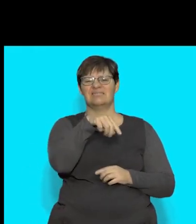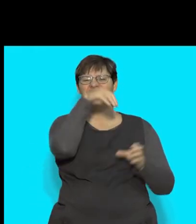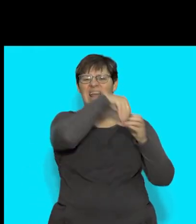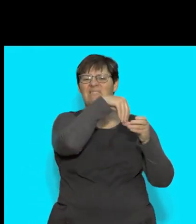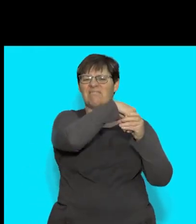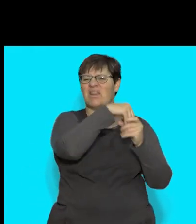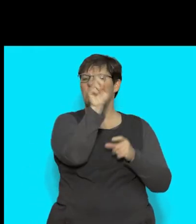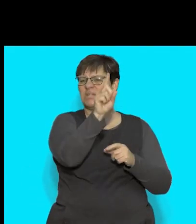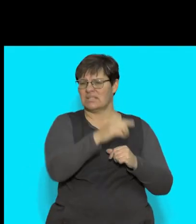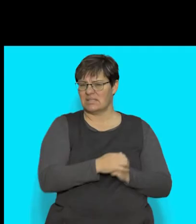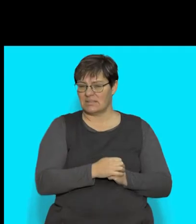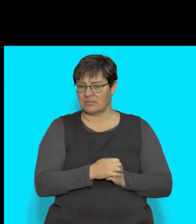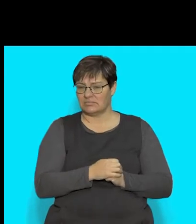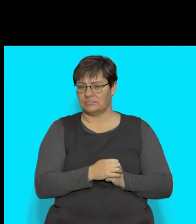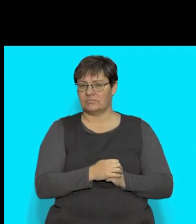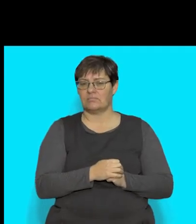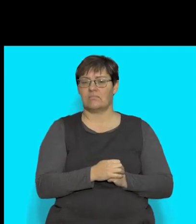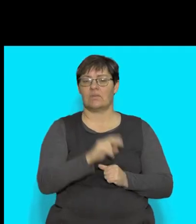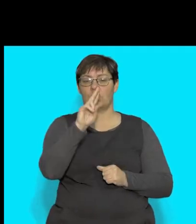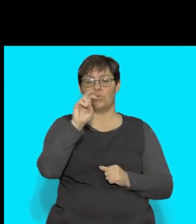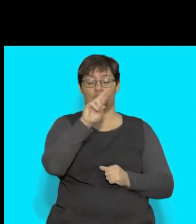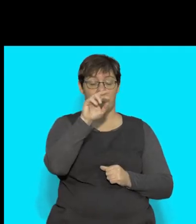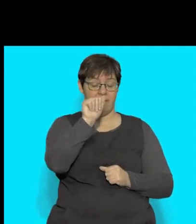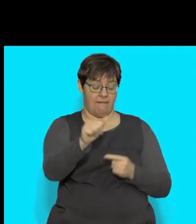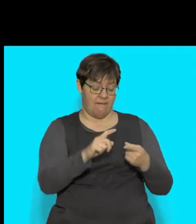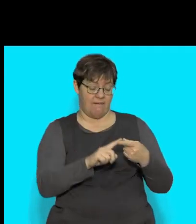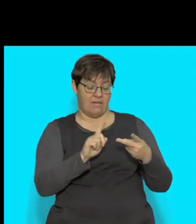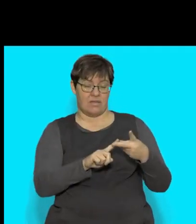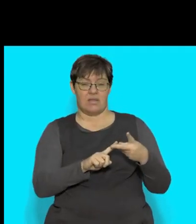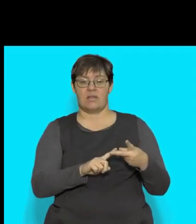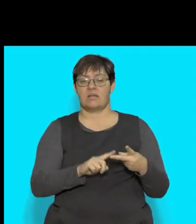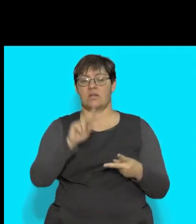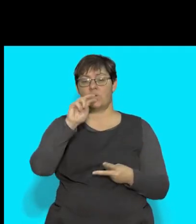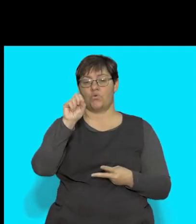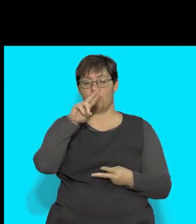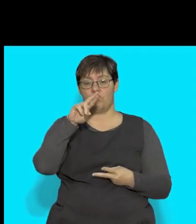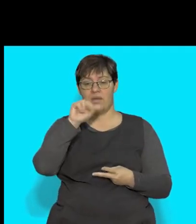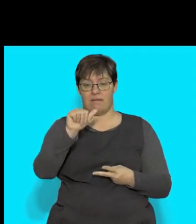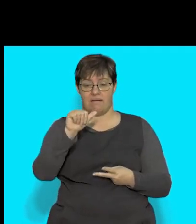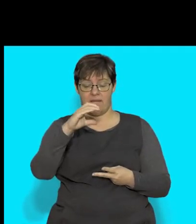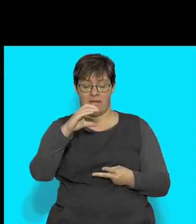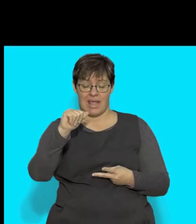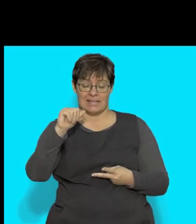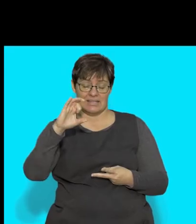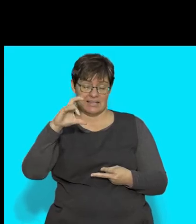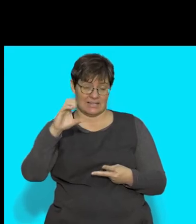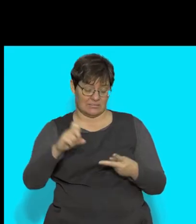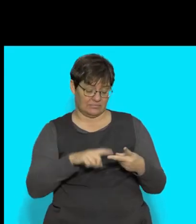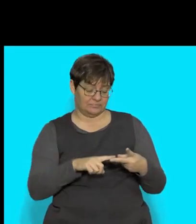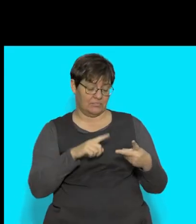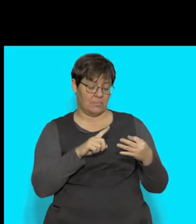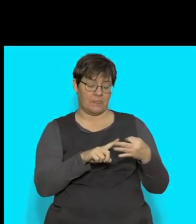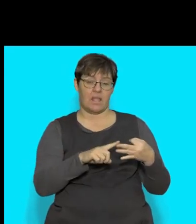again. What was in this glomerulus? There was urea,